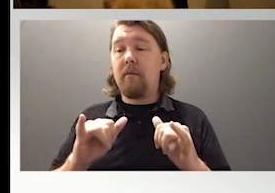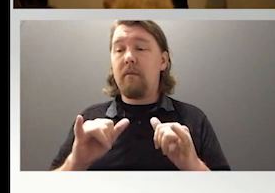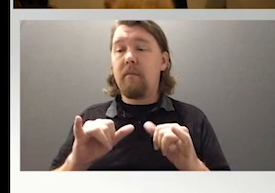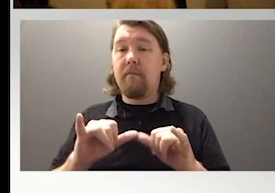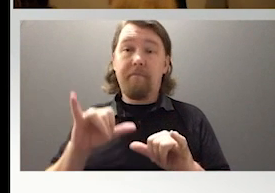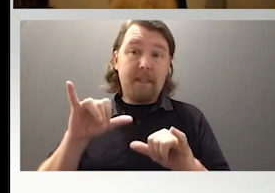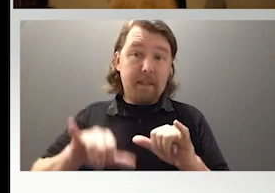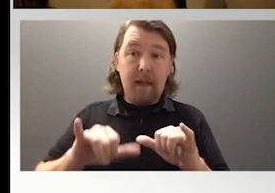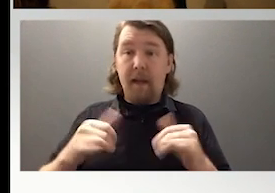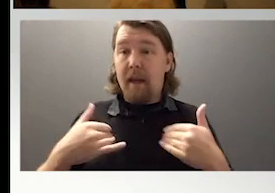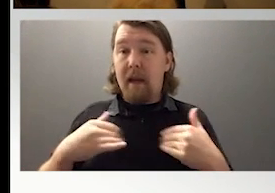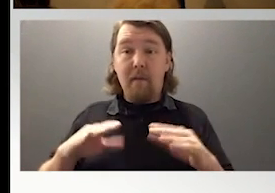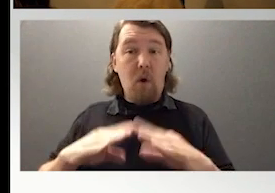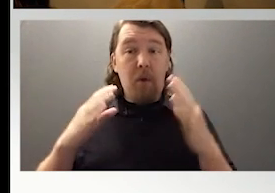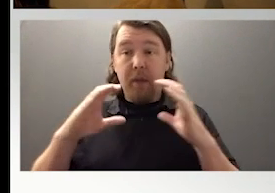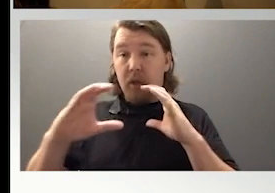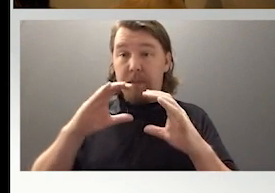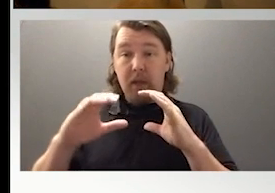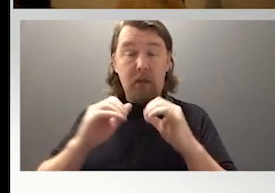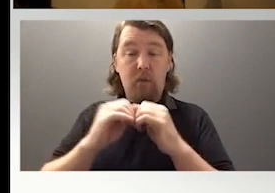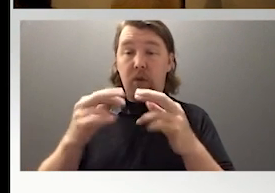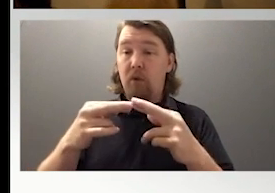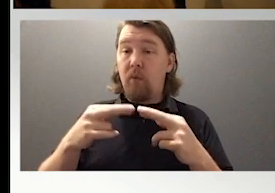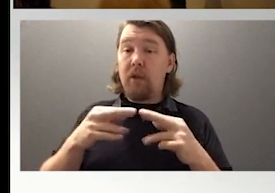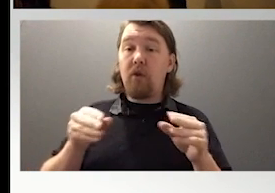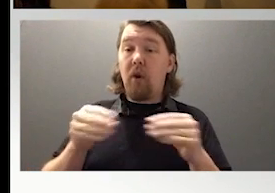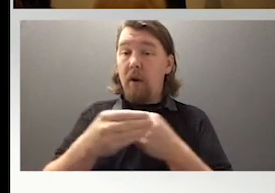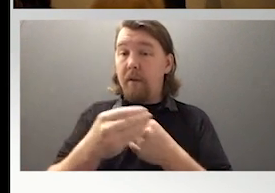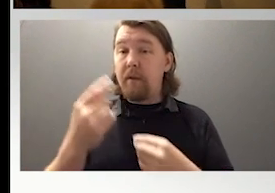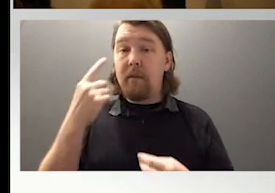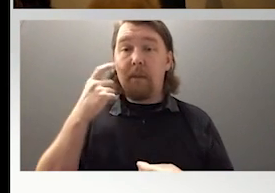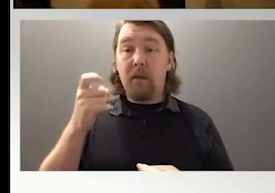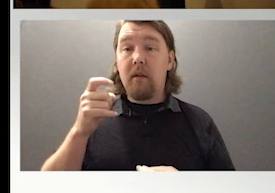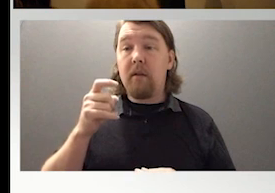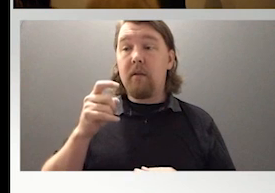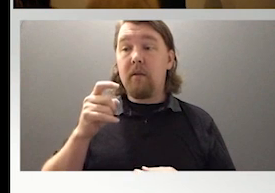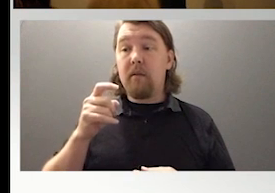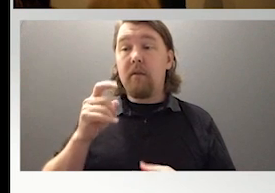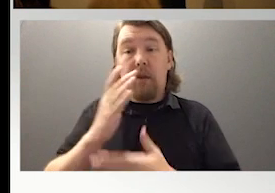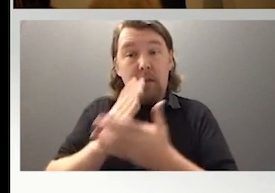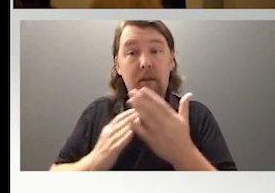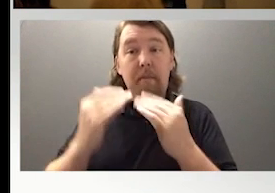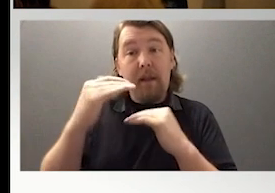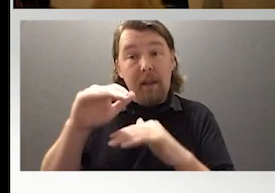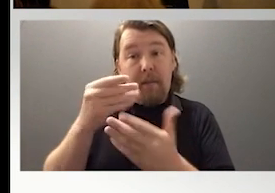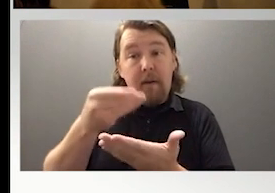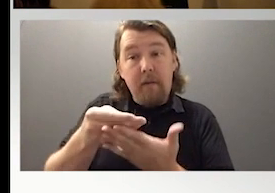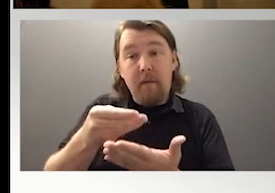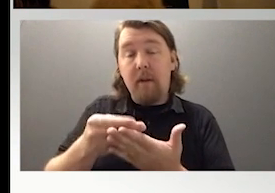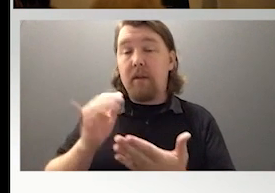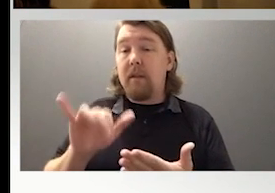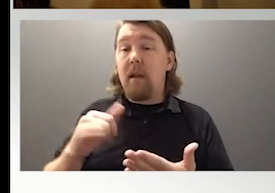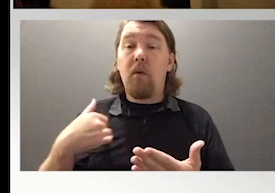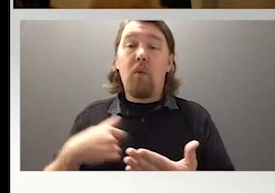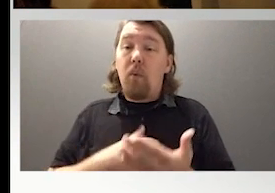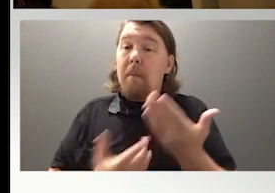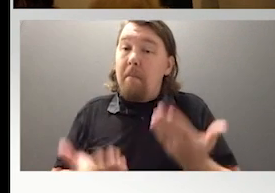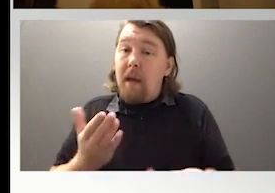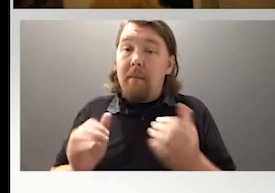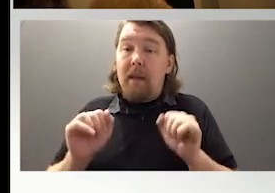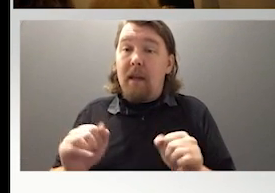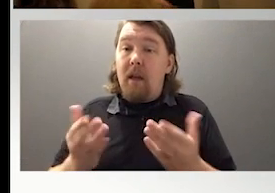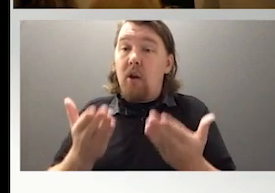stay and have an open communication with the regional office because there are some limited funds that we may be able to